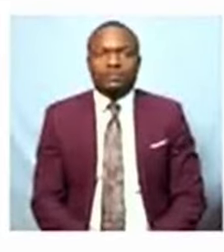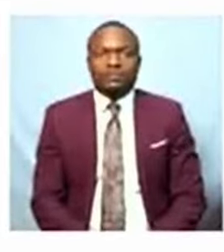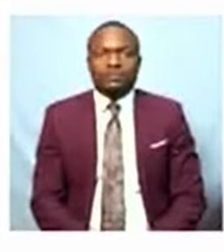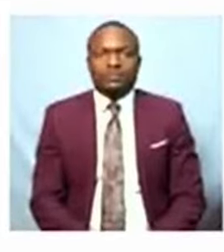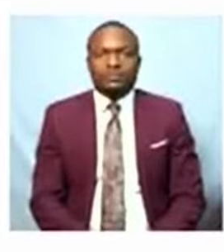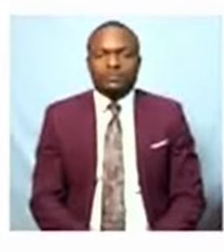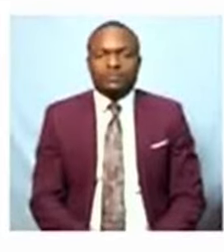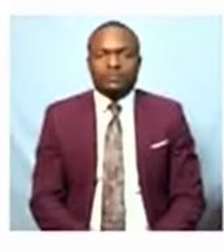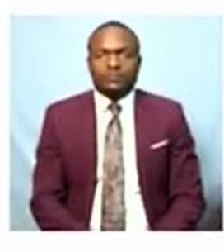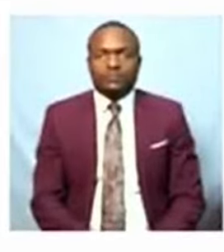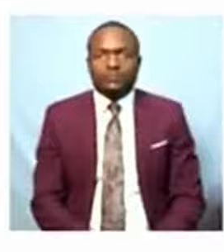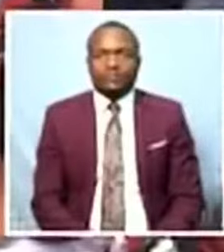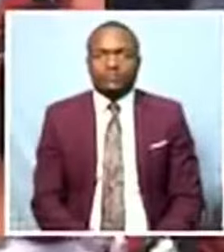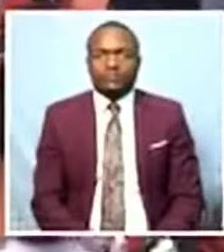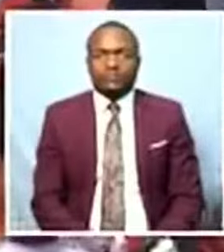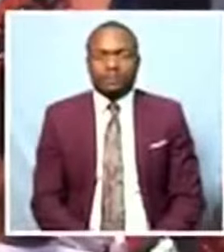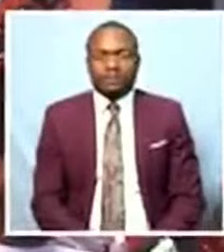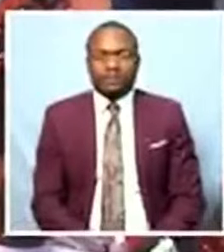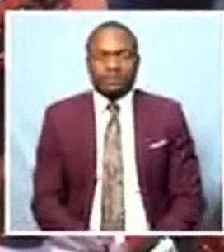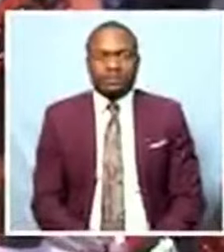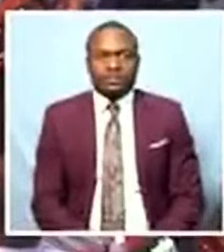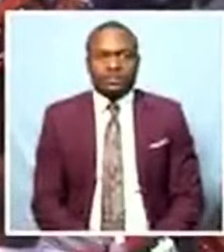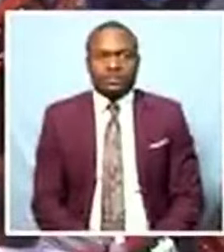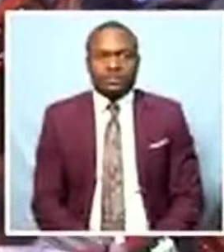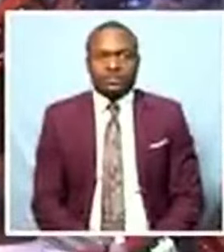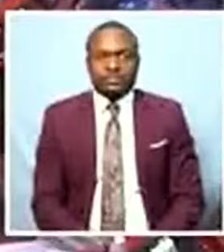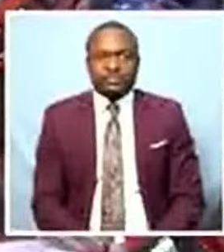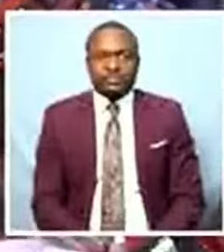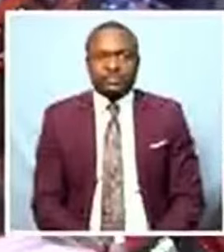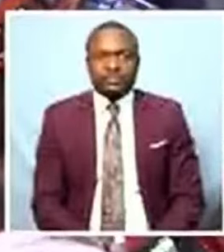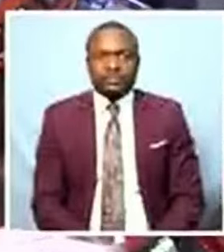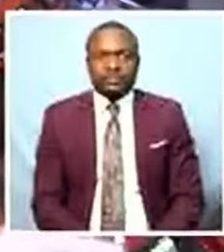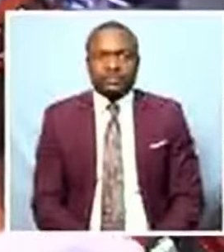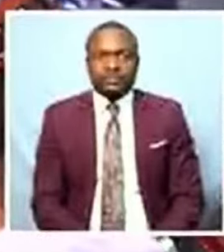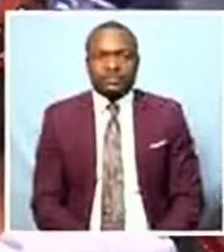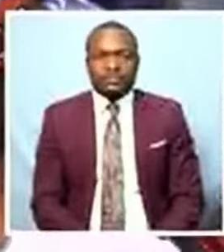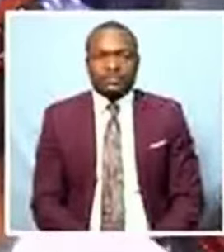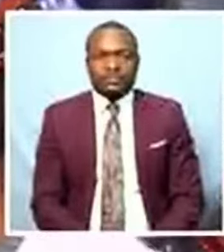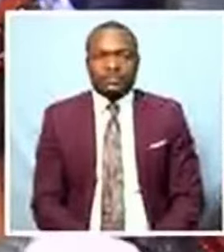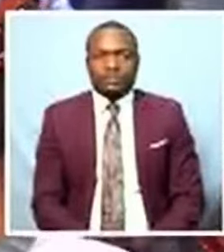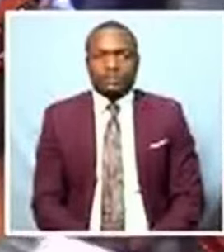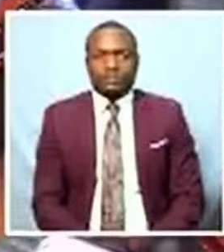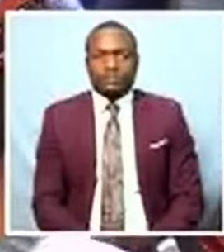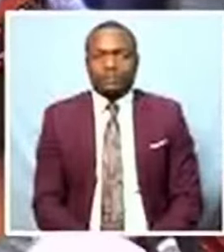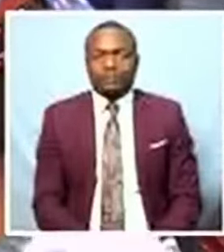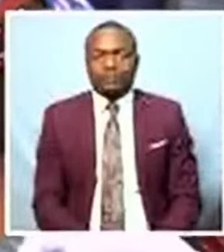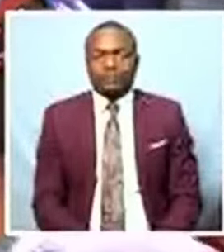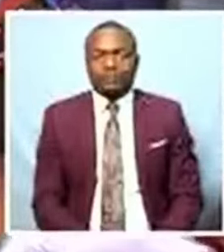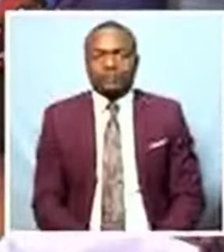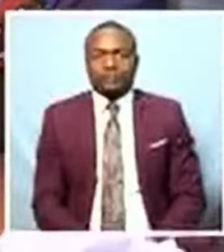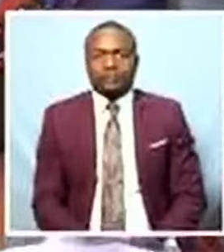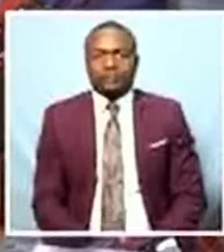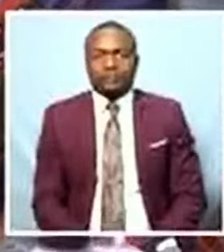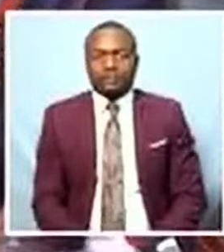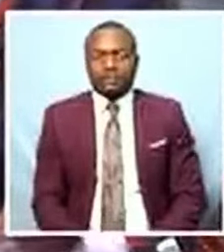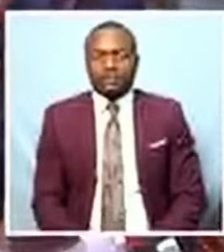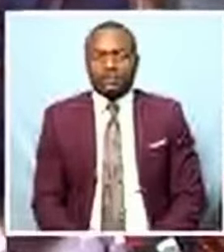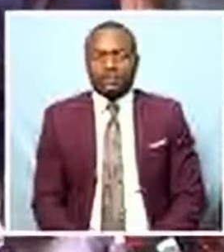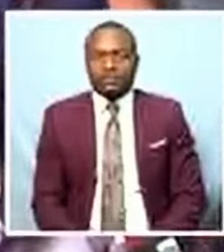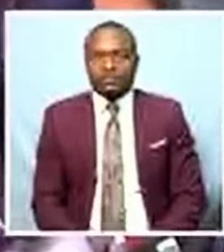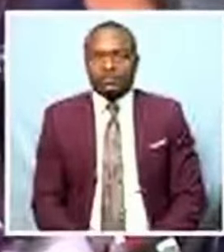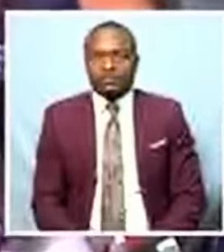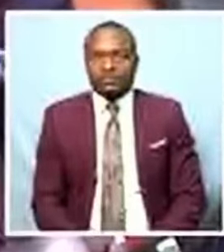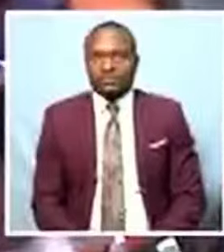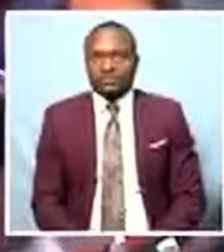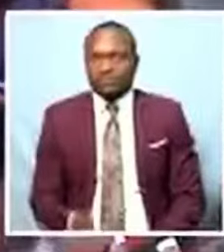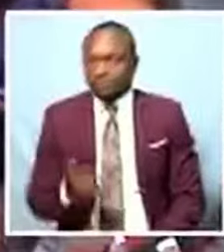of wards and creation of 70 new constituencies. The meeting will take place on 10th of February 2026 from 09 hours